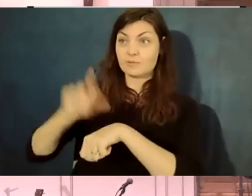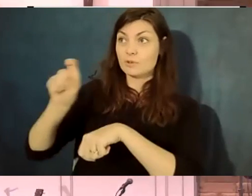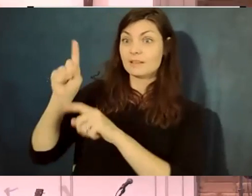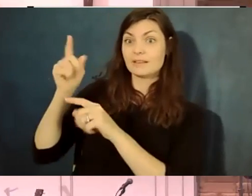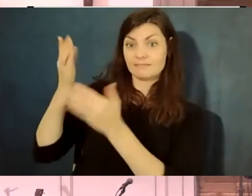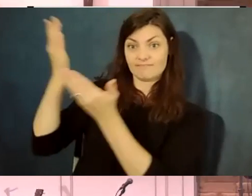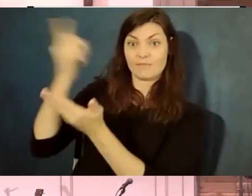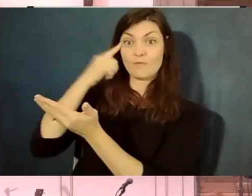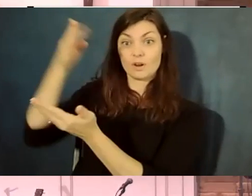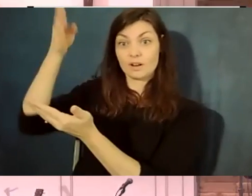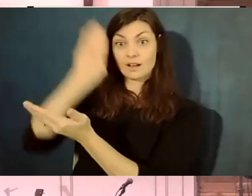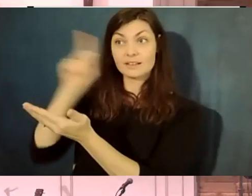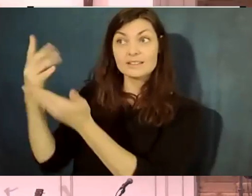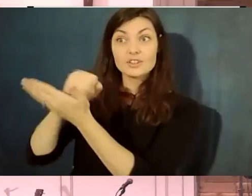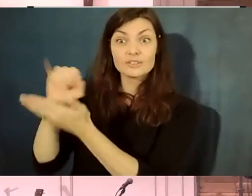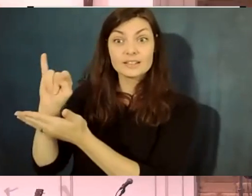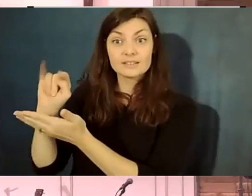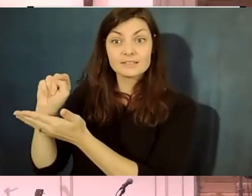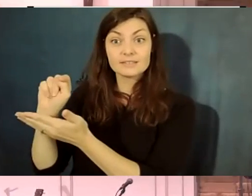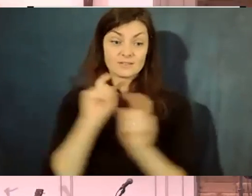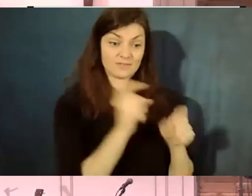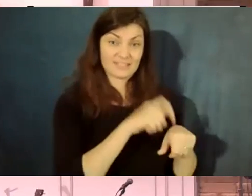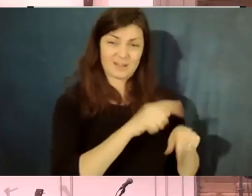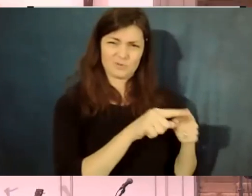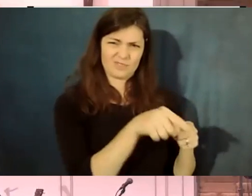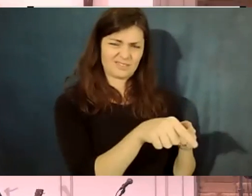when he deserves it, it becomes an idol.